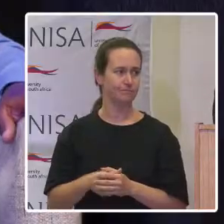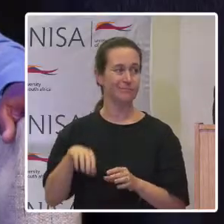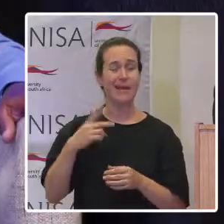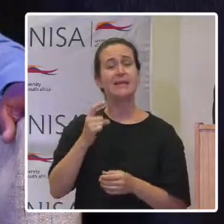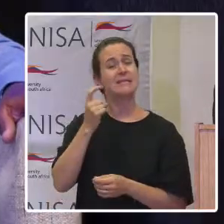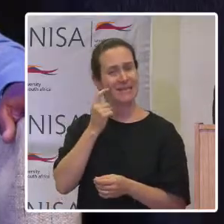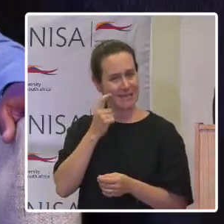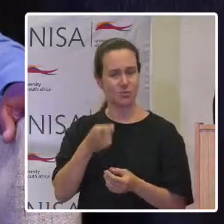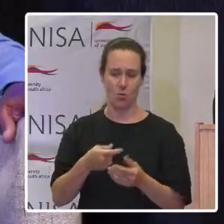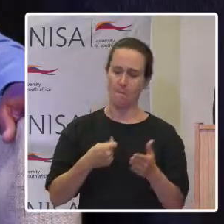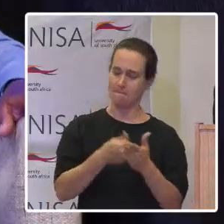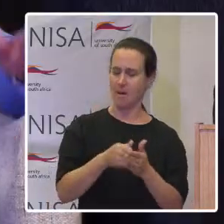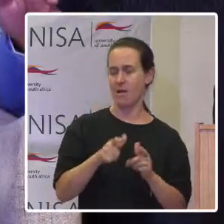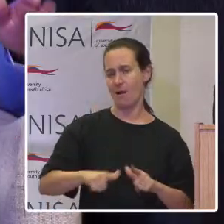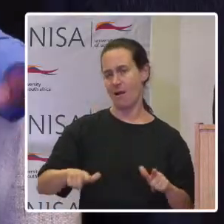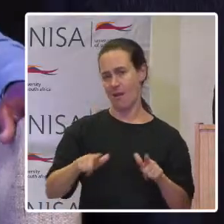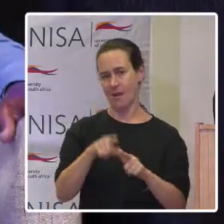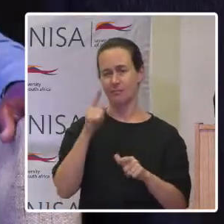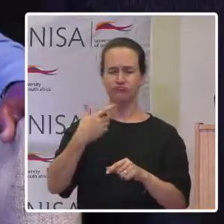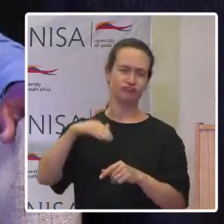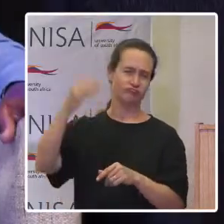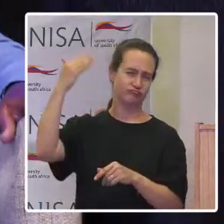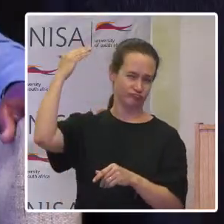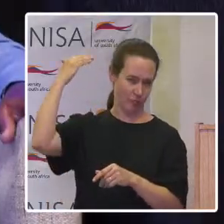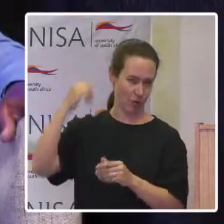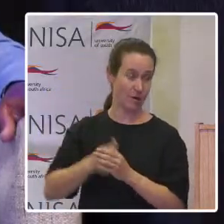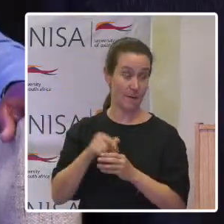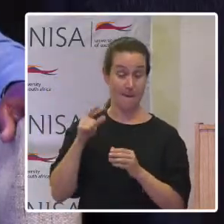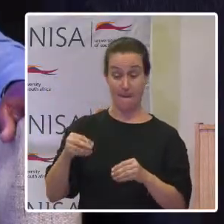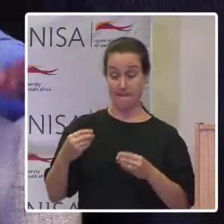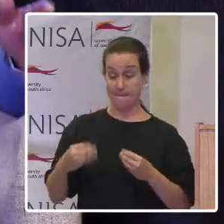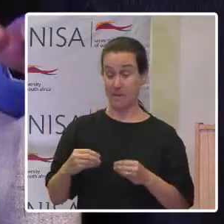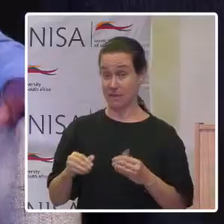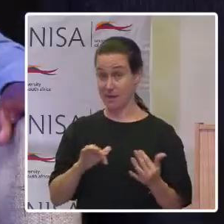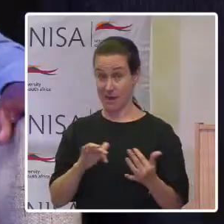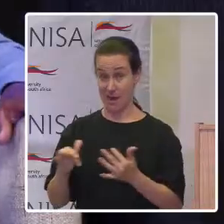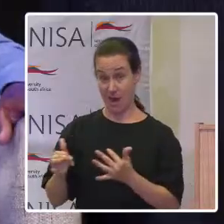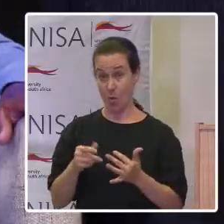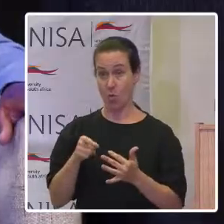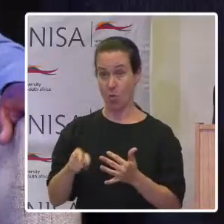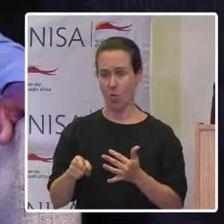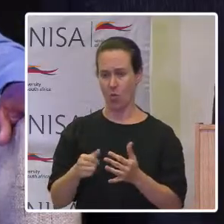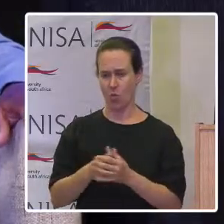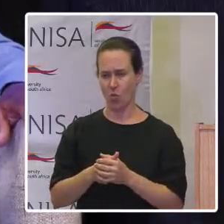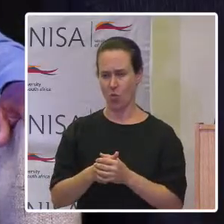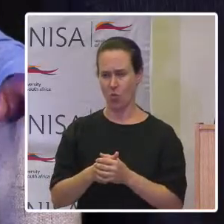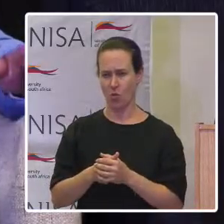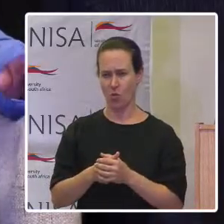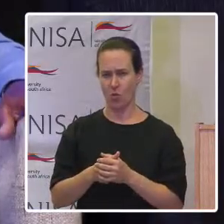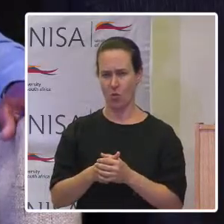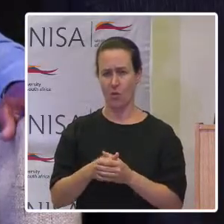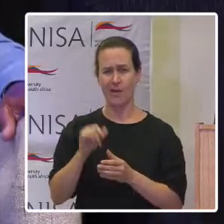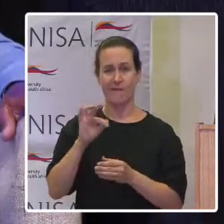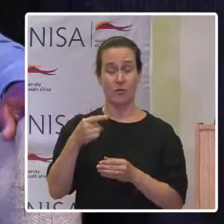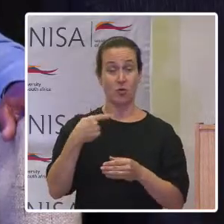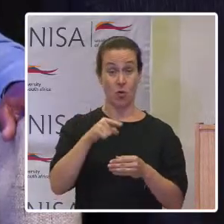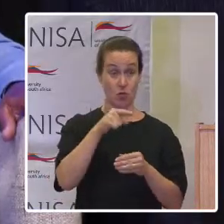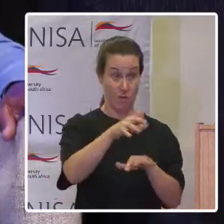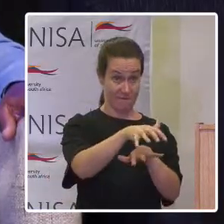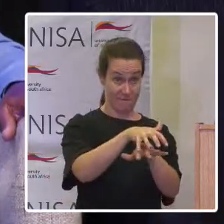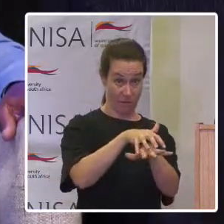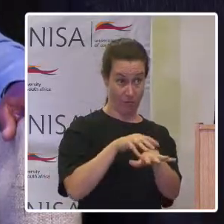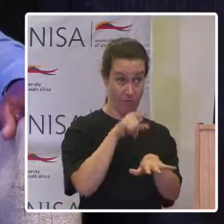acquire such land. Back in the days, business was done in a value chain. If you go to your